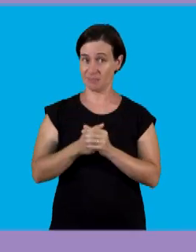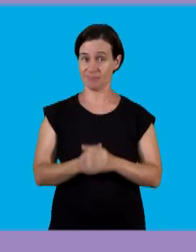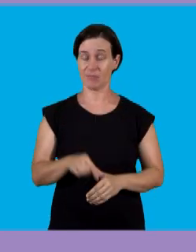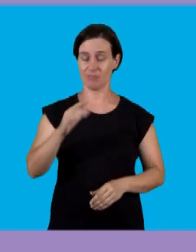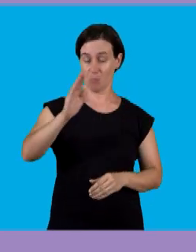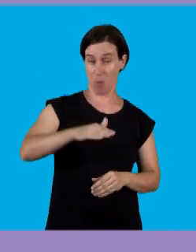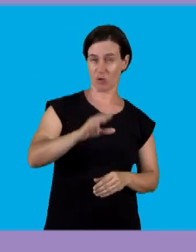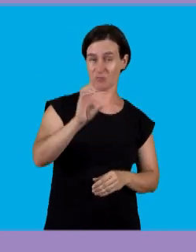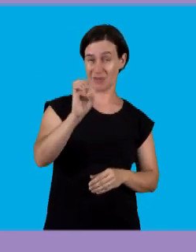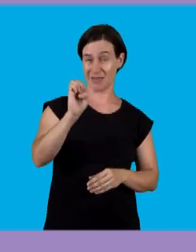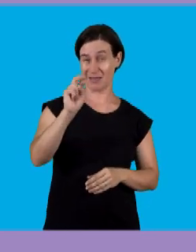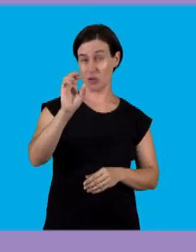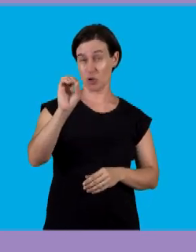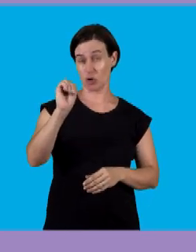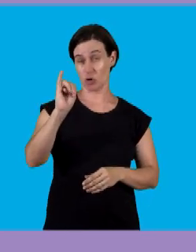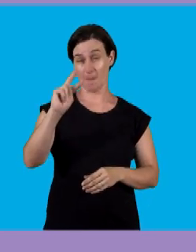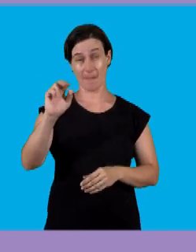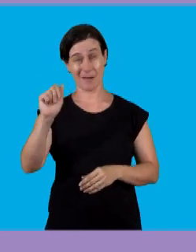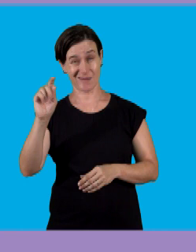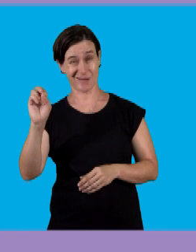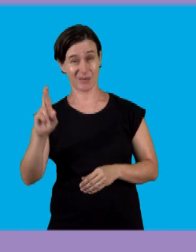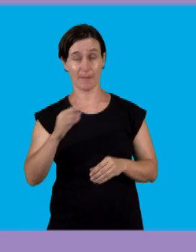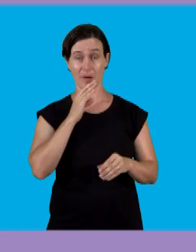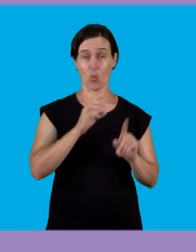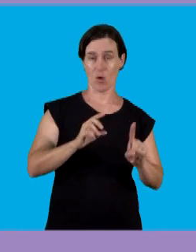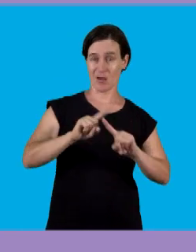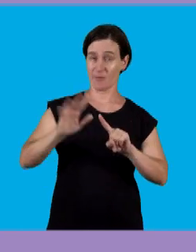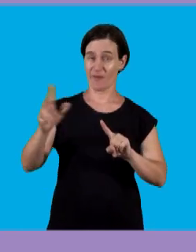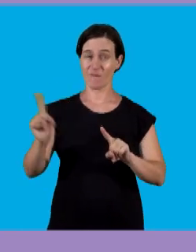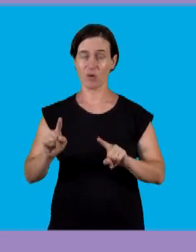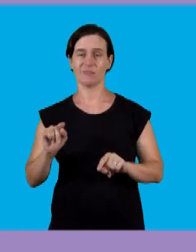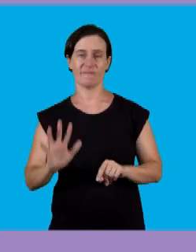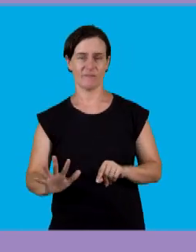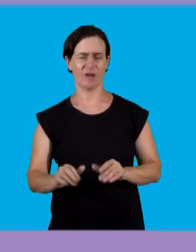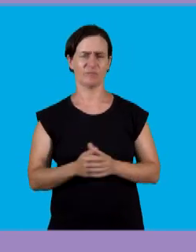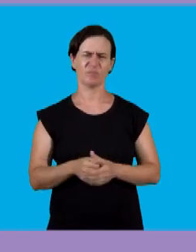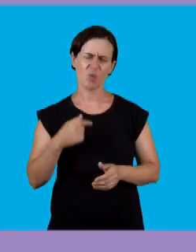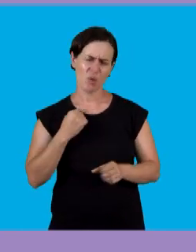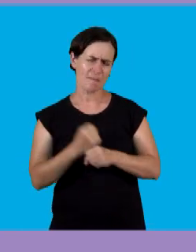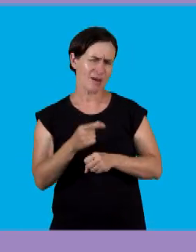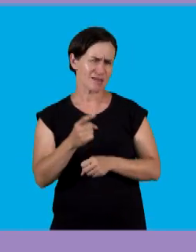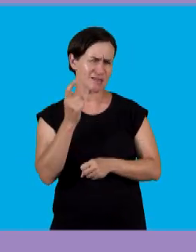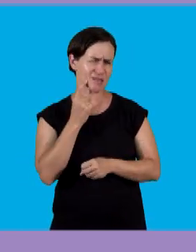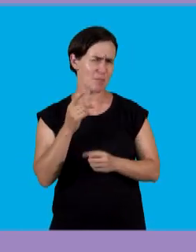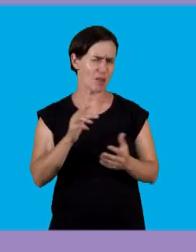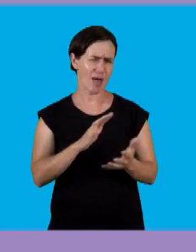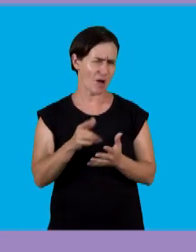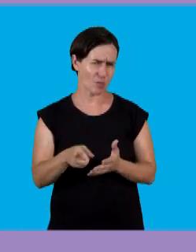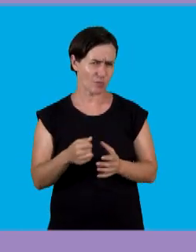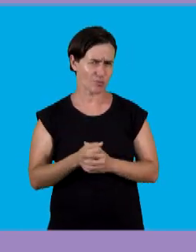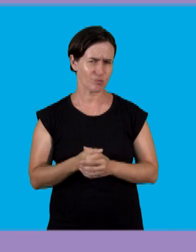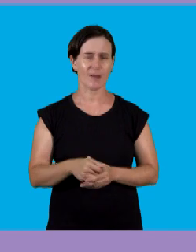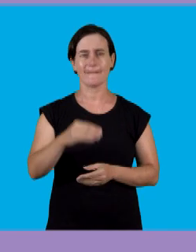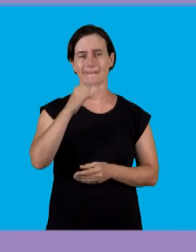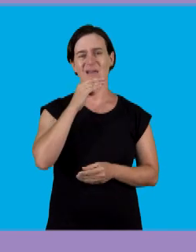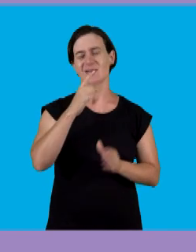course 1 multiplied by 5 is going to give us that 5. And if we simplify this fraction now, we